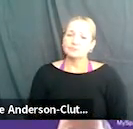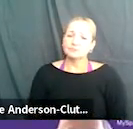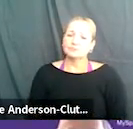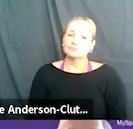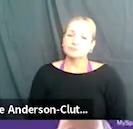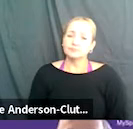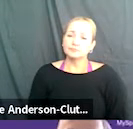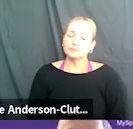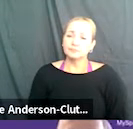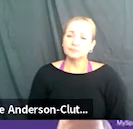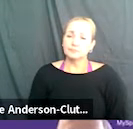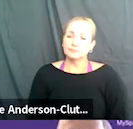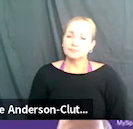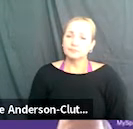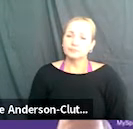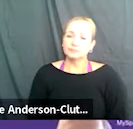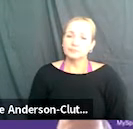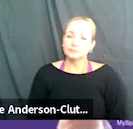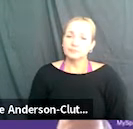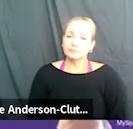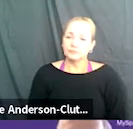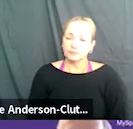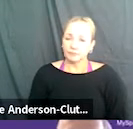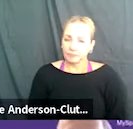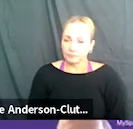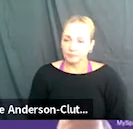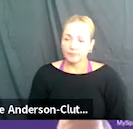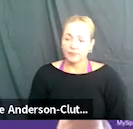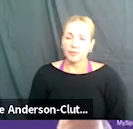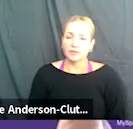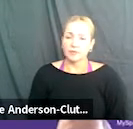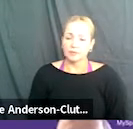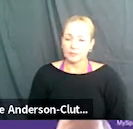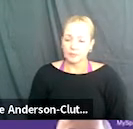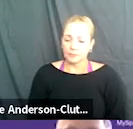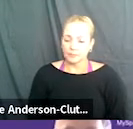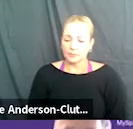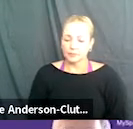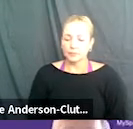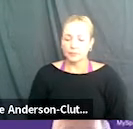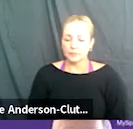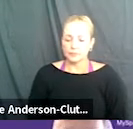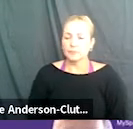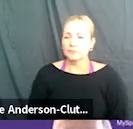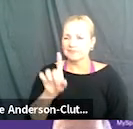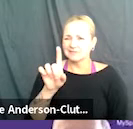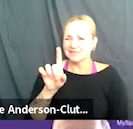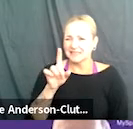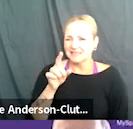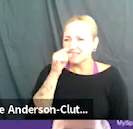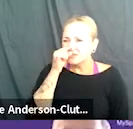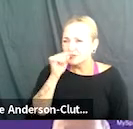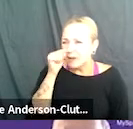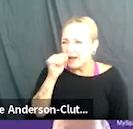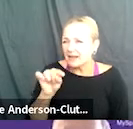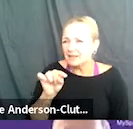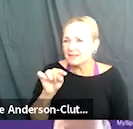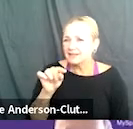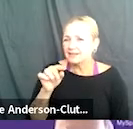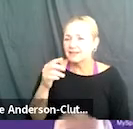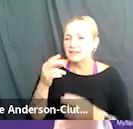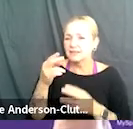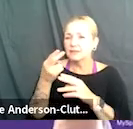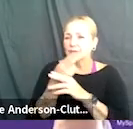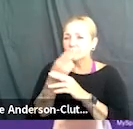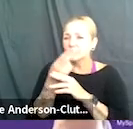And then, so if people can do me a small favor and either use the Q&A, and let's say everybody will